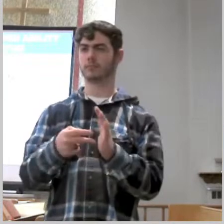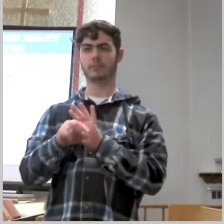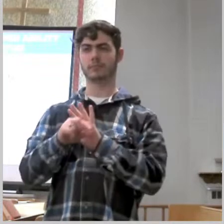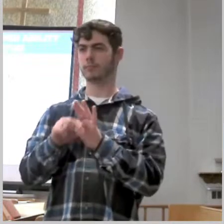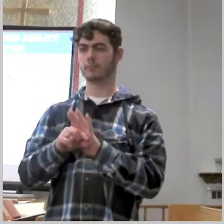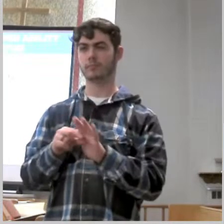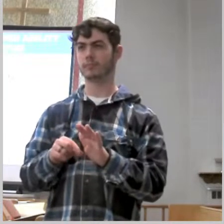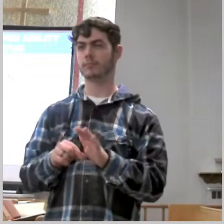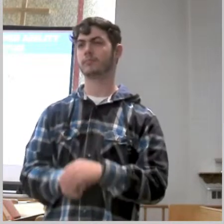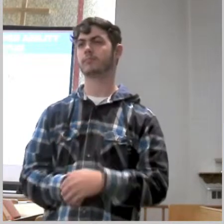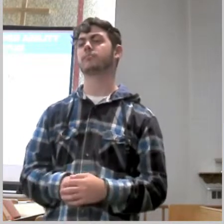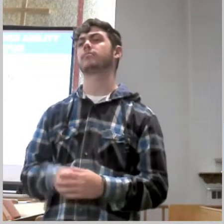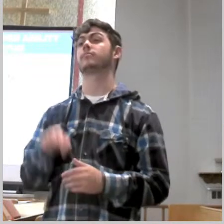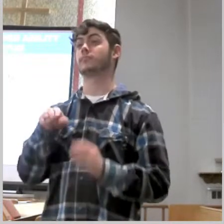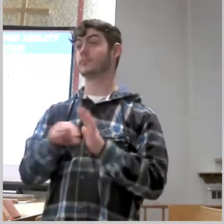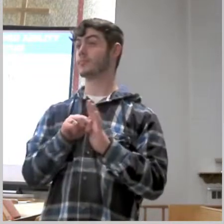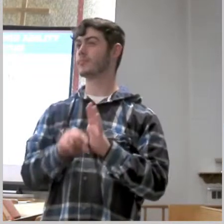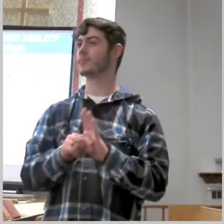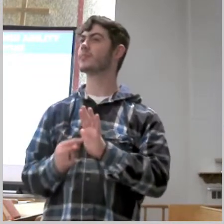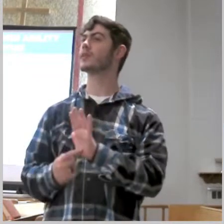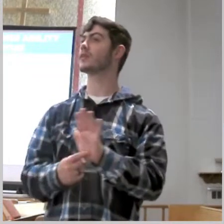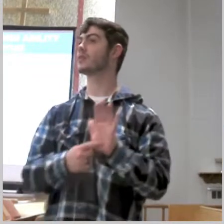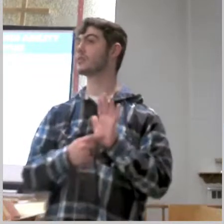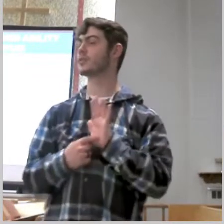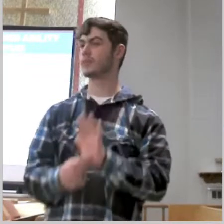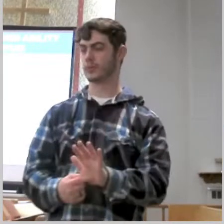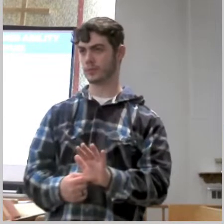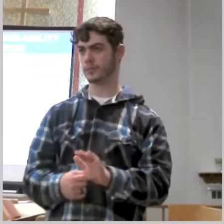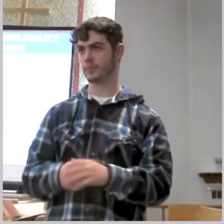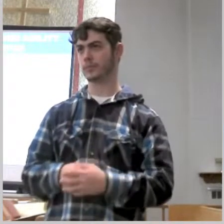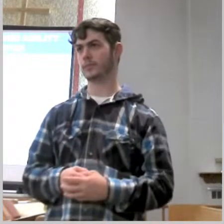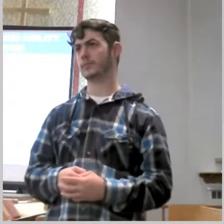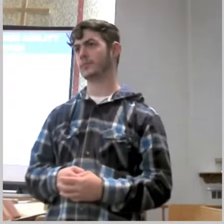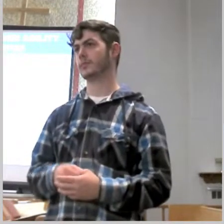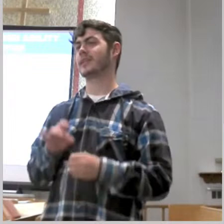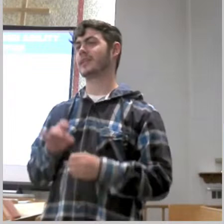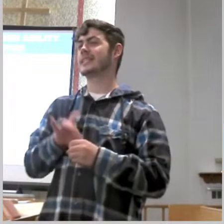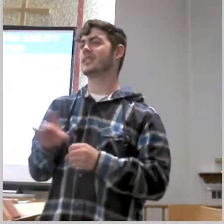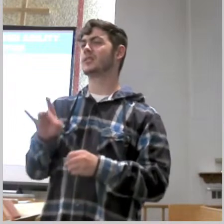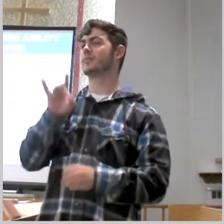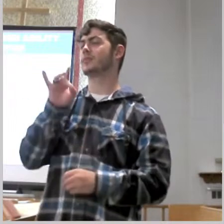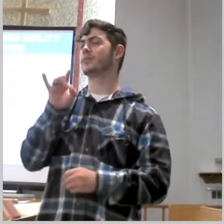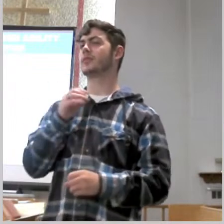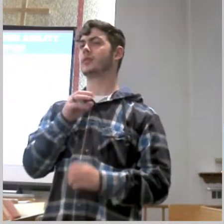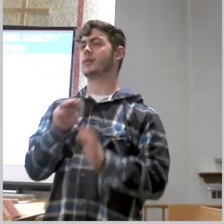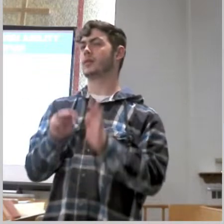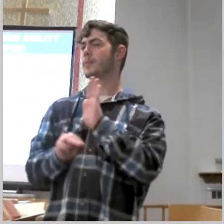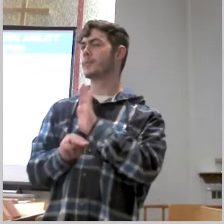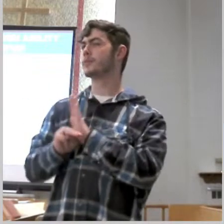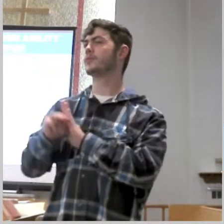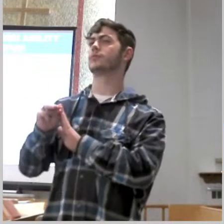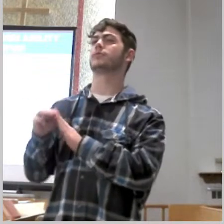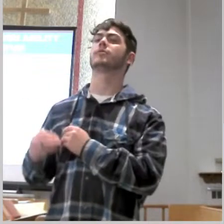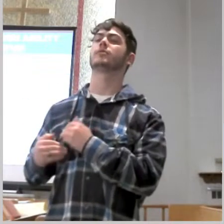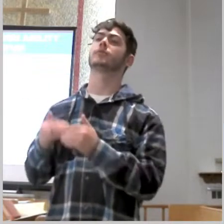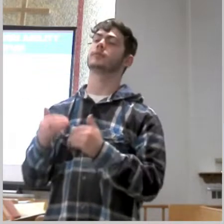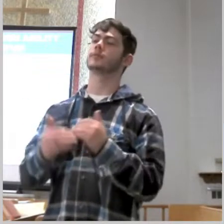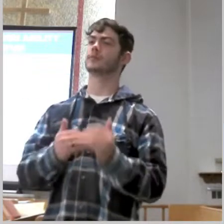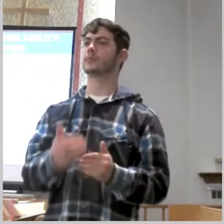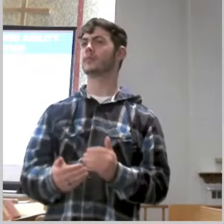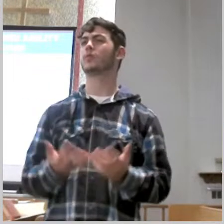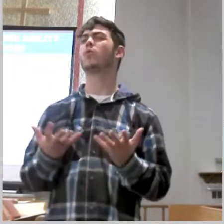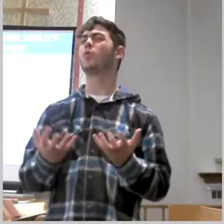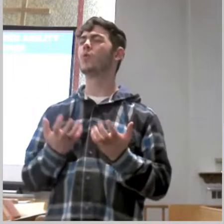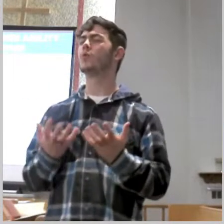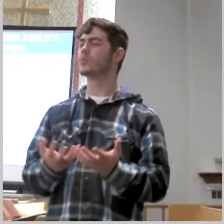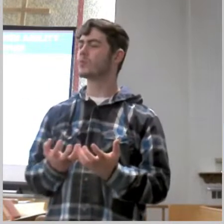really encompasses that spirit of generosity, that maturity that they had in wanting to